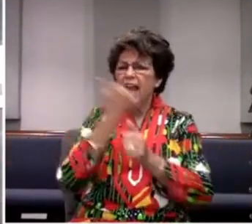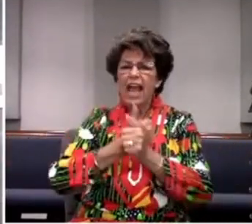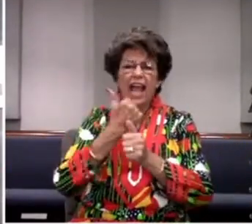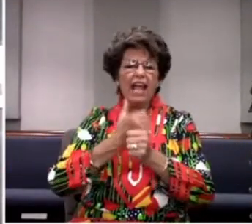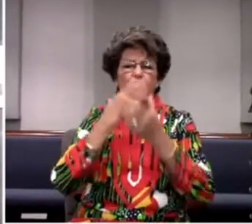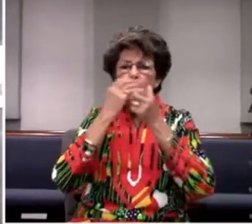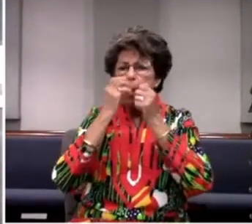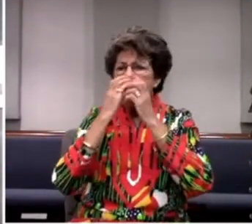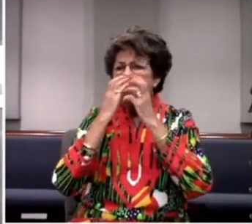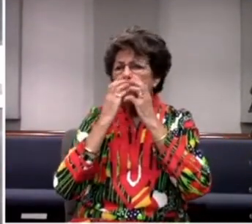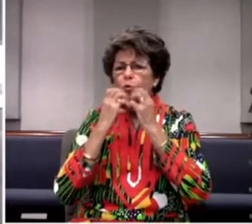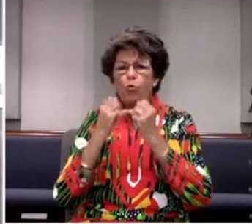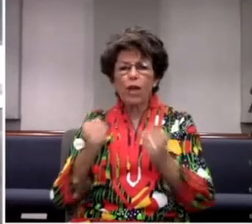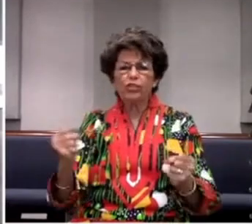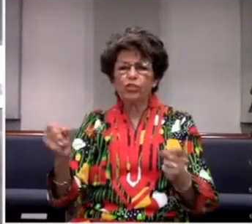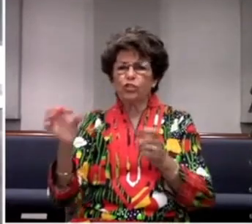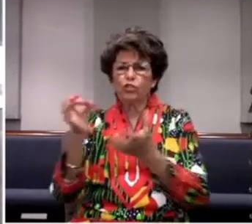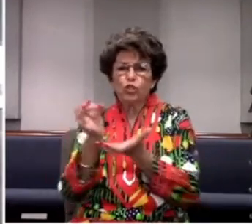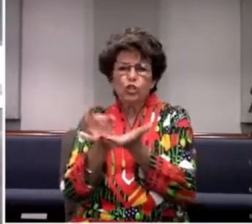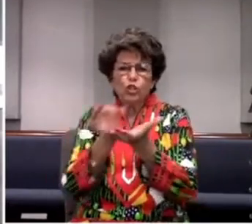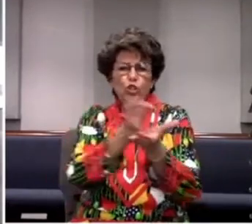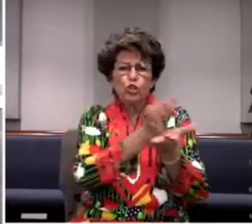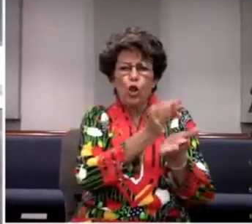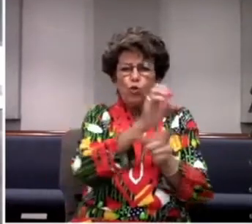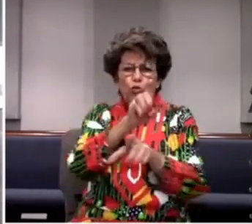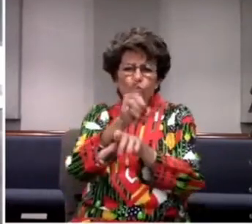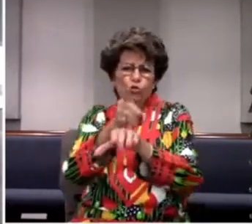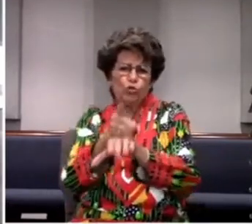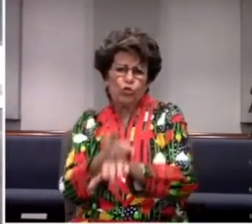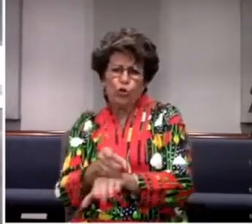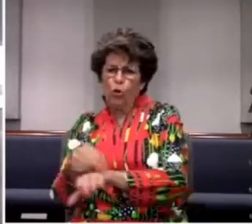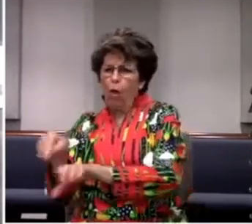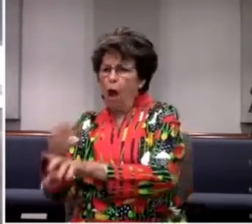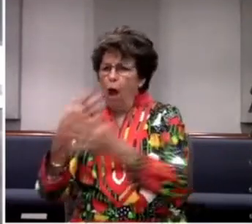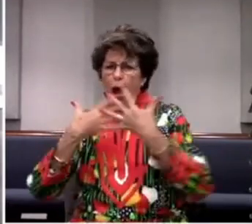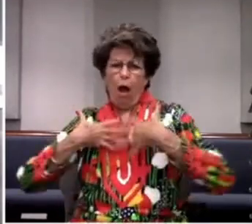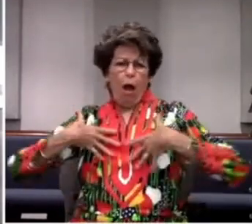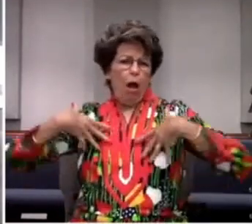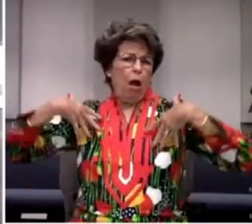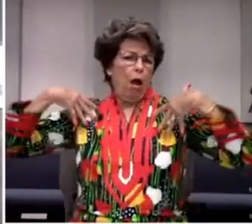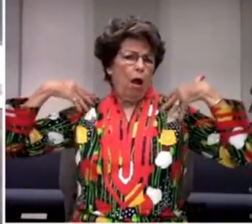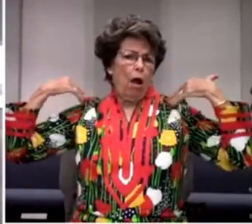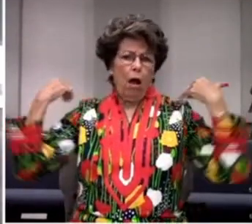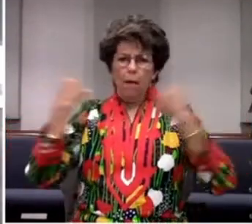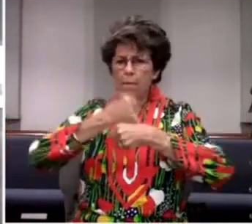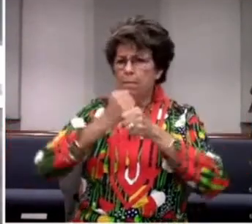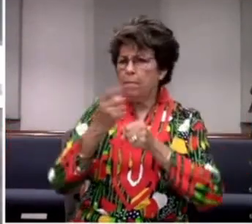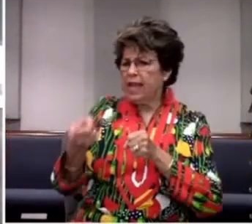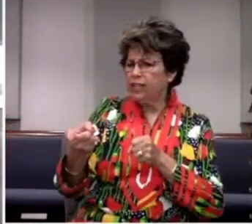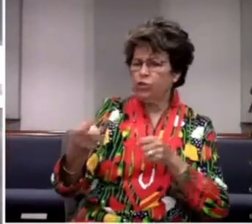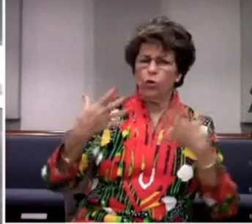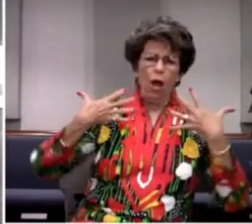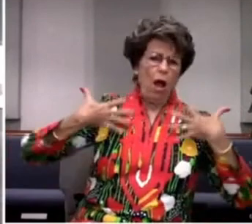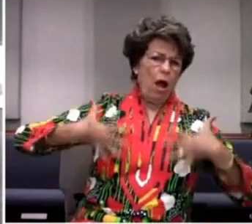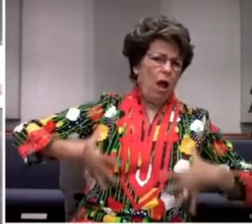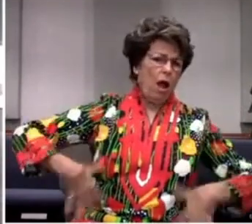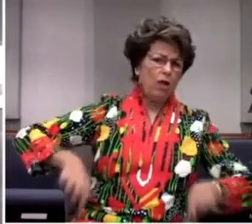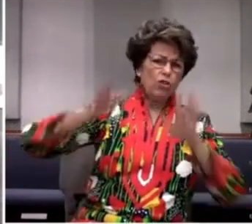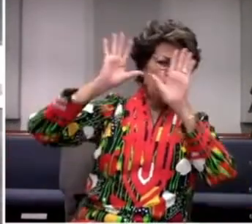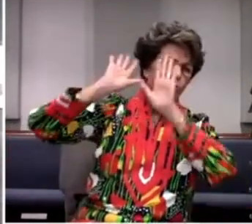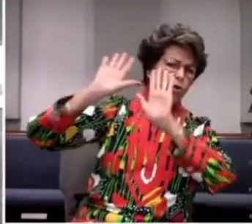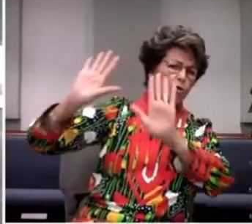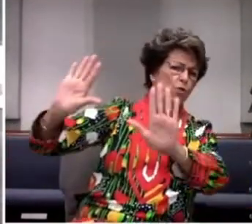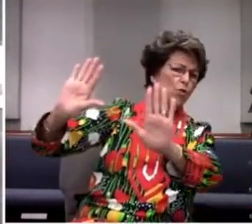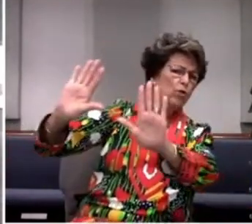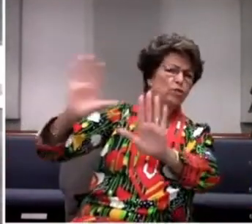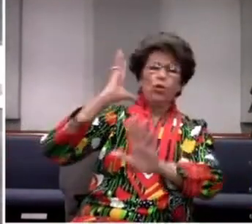topaz, the diamond, the beryl, the onyx, the jasper, the sapphire, the emerald, the carbuncle, and gold. The workmanship of thy tabrets and of